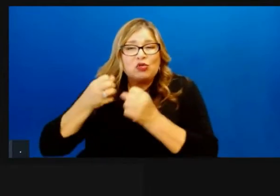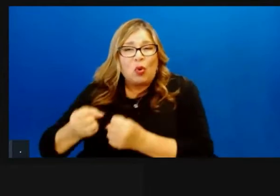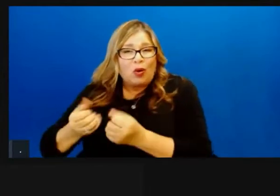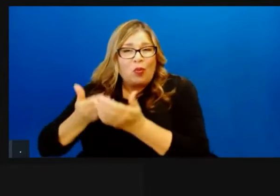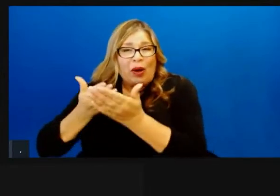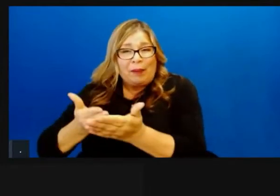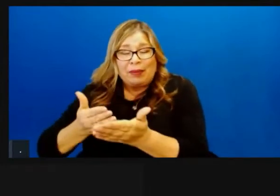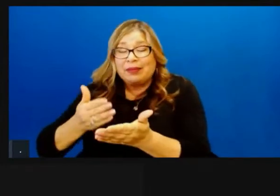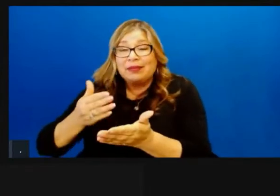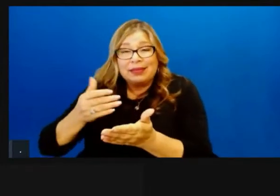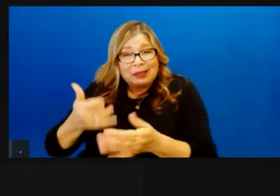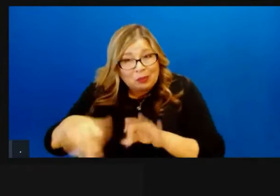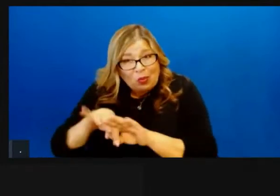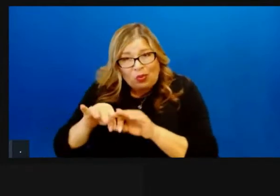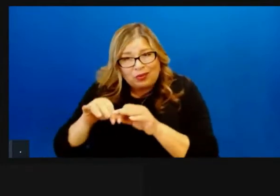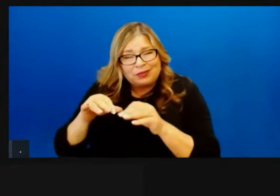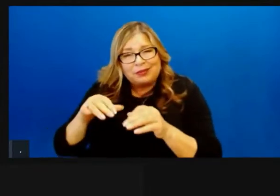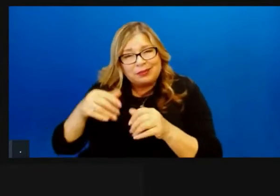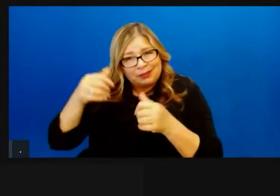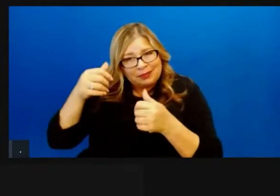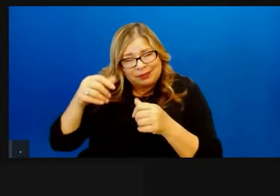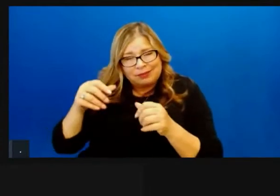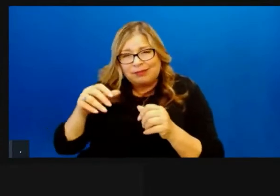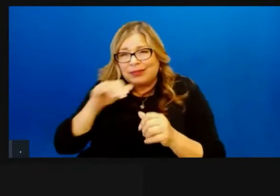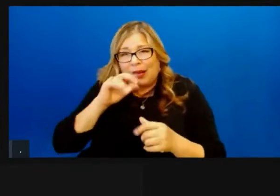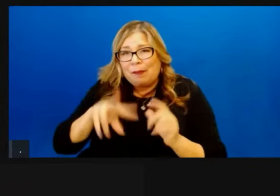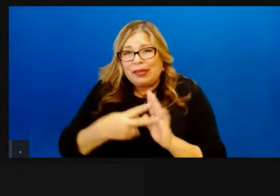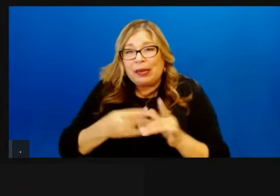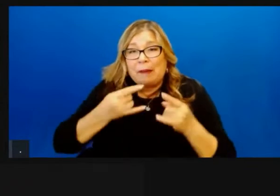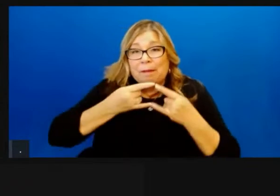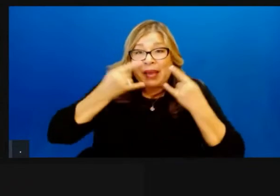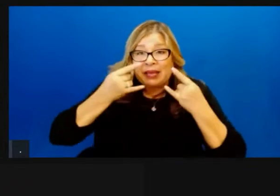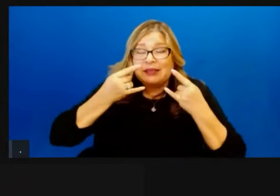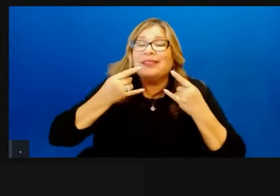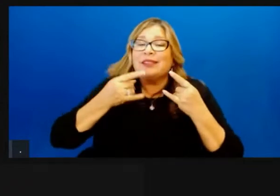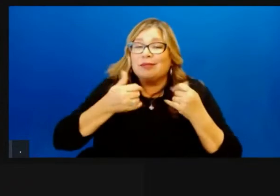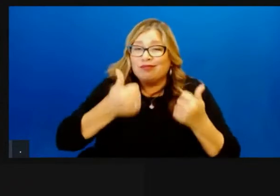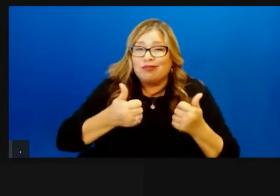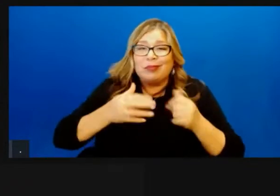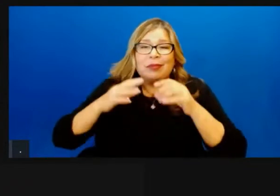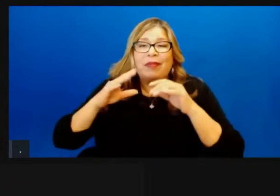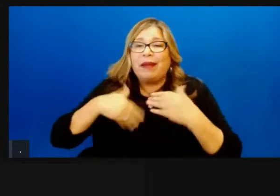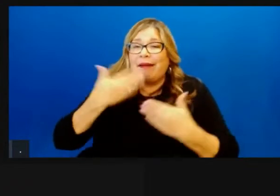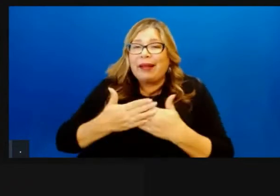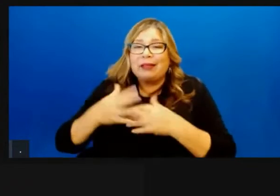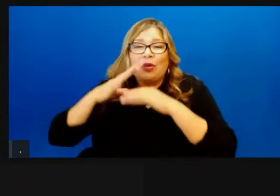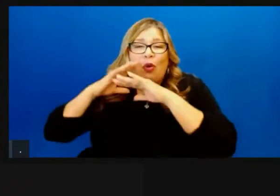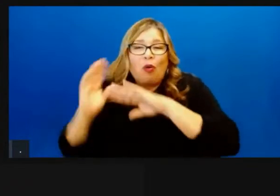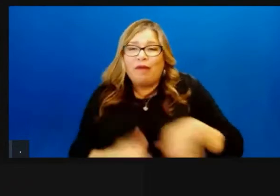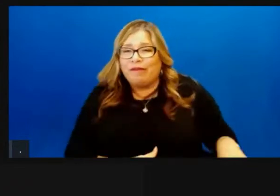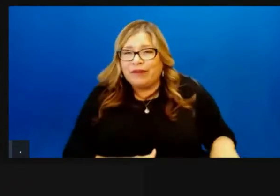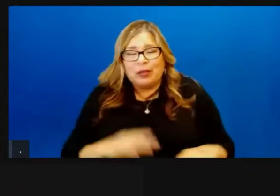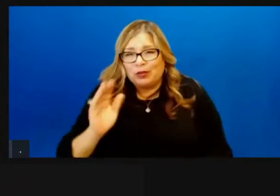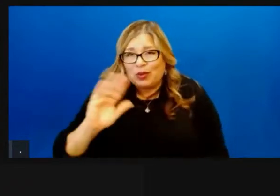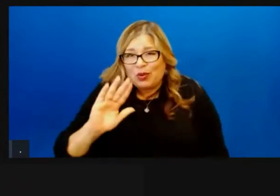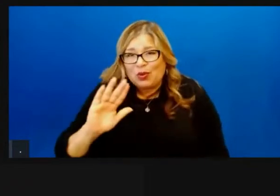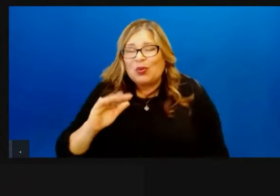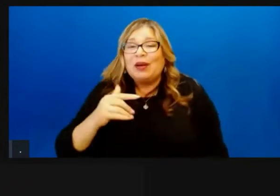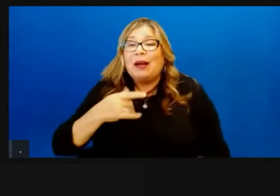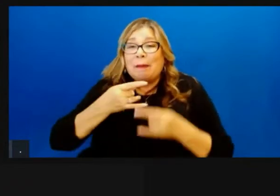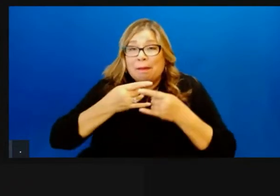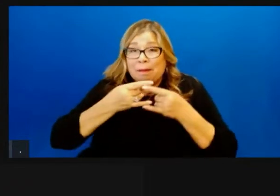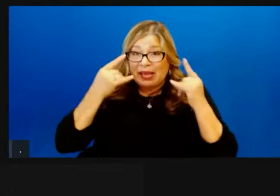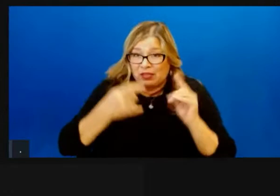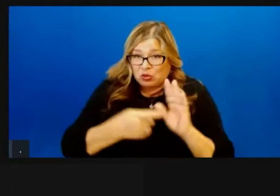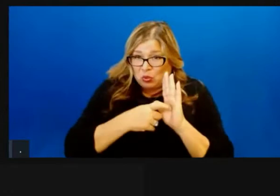concept in California. We aren't going from mask one day, don't mask the next. It's really a strong recommendation, and there are plenty of